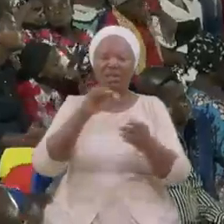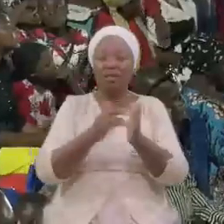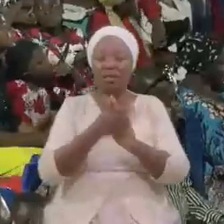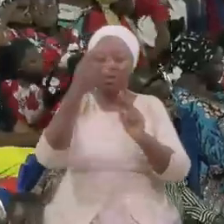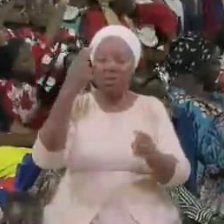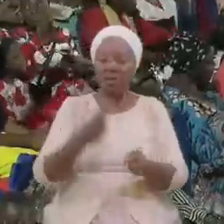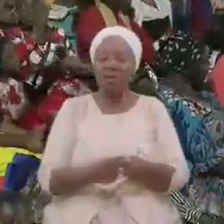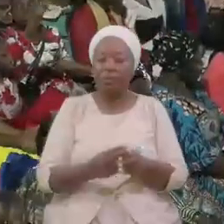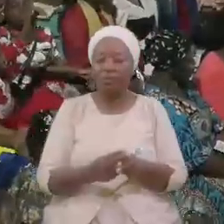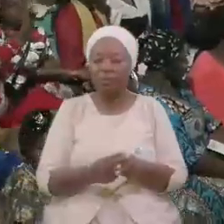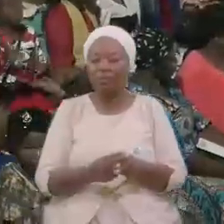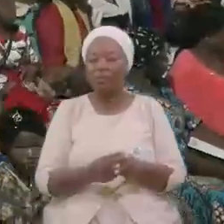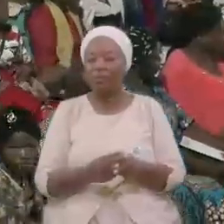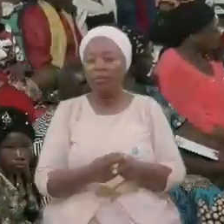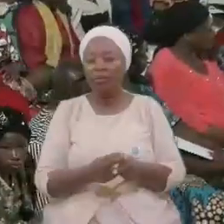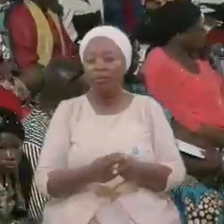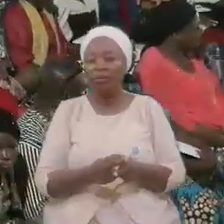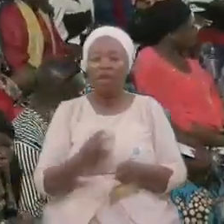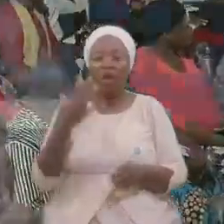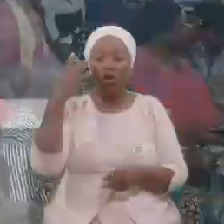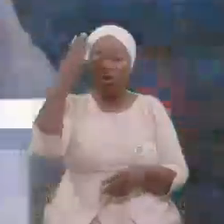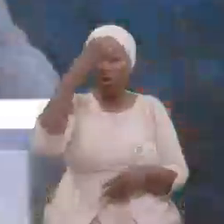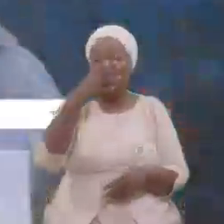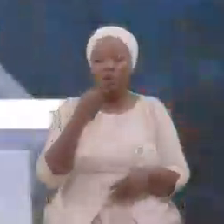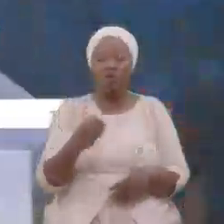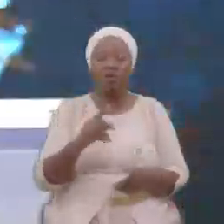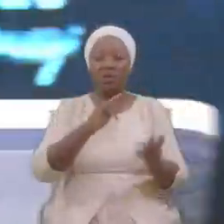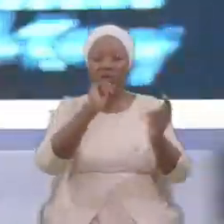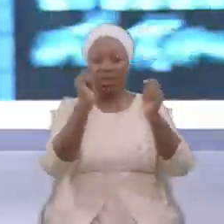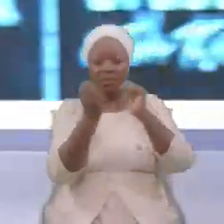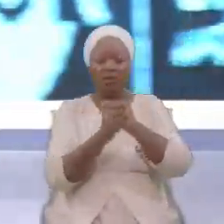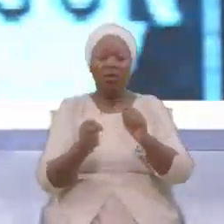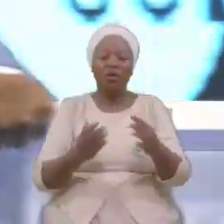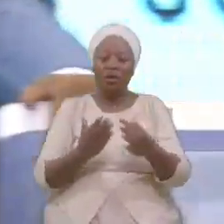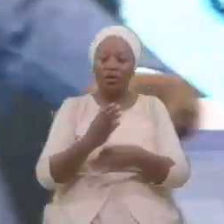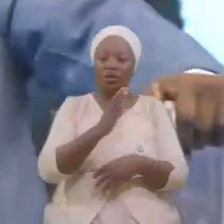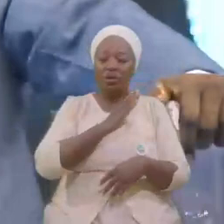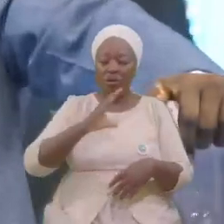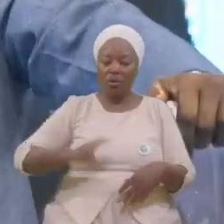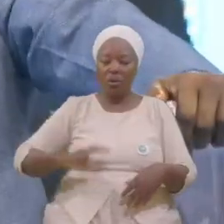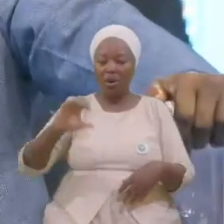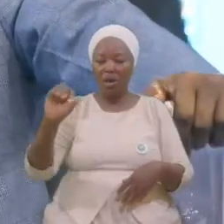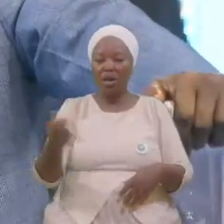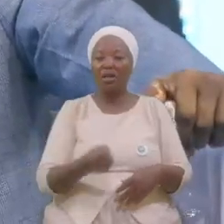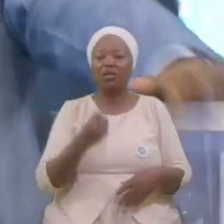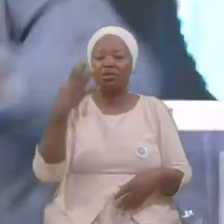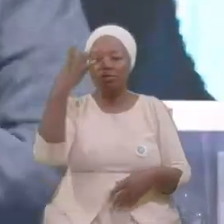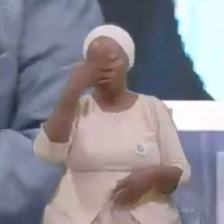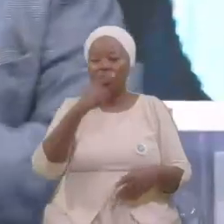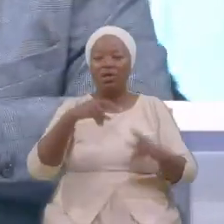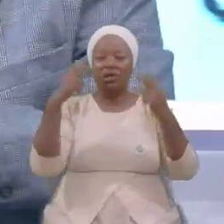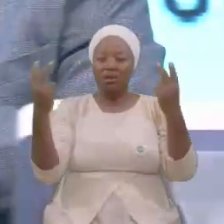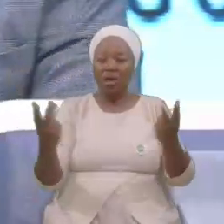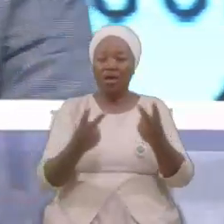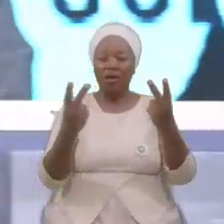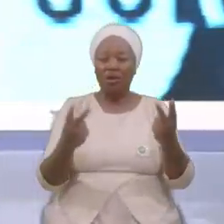name. Glorious transformation through Christ's glorious triumph. We're